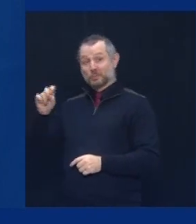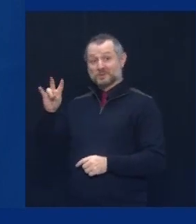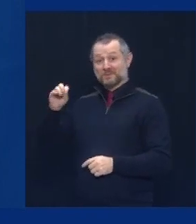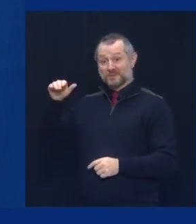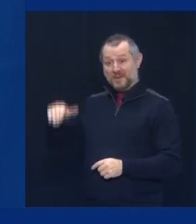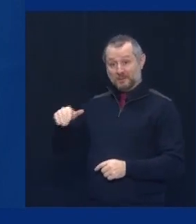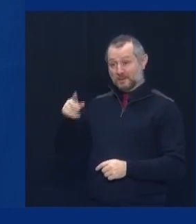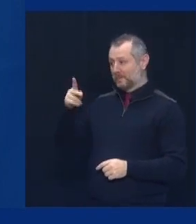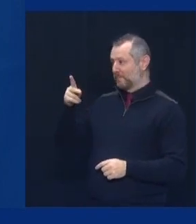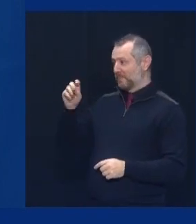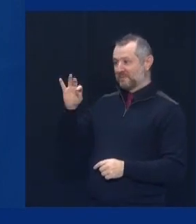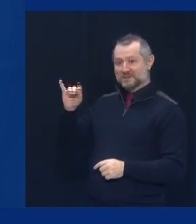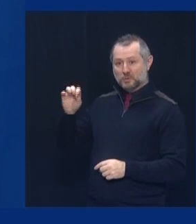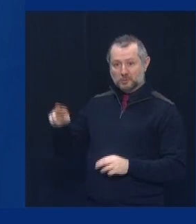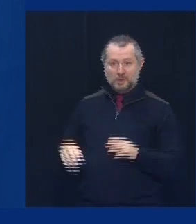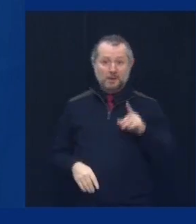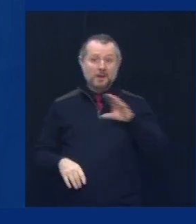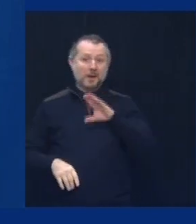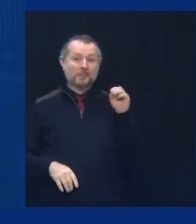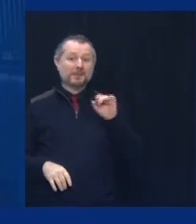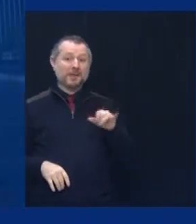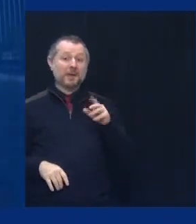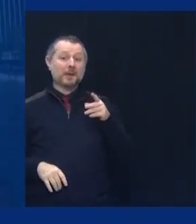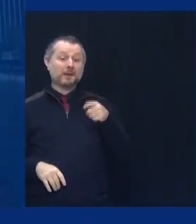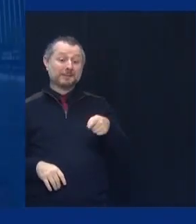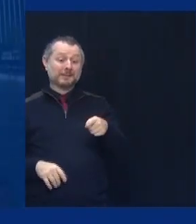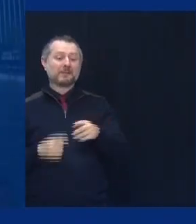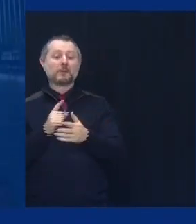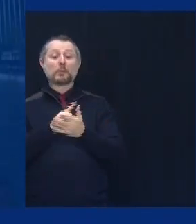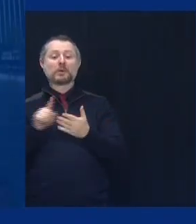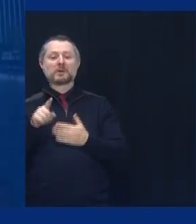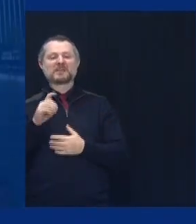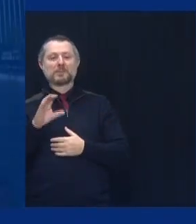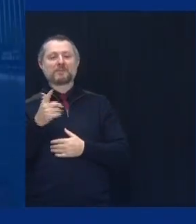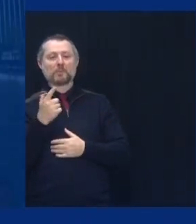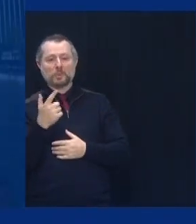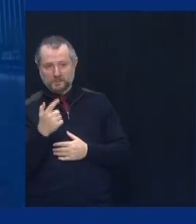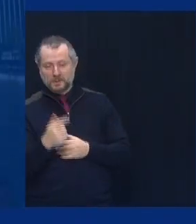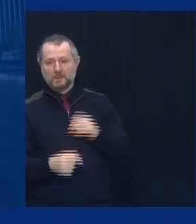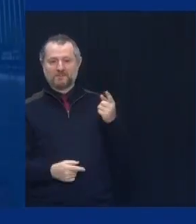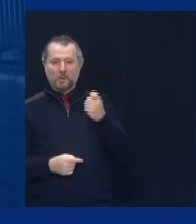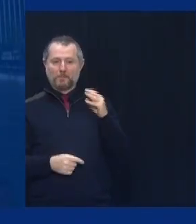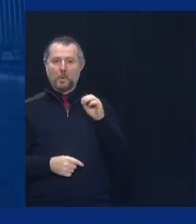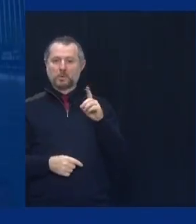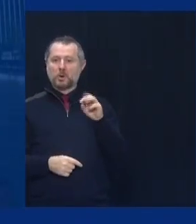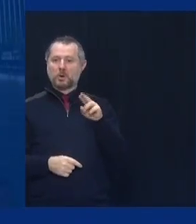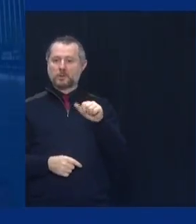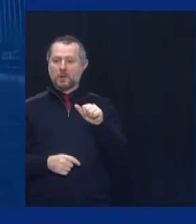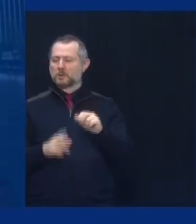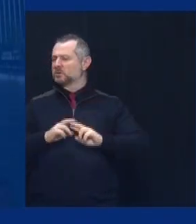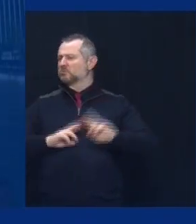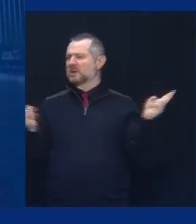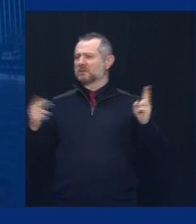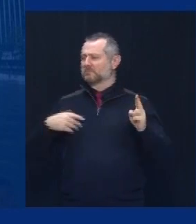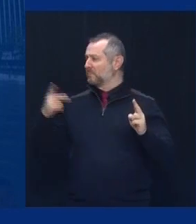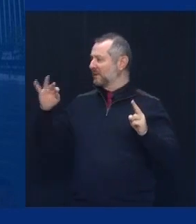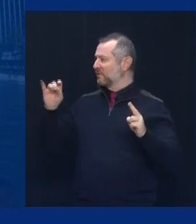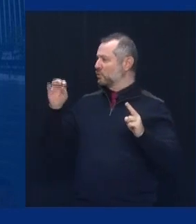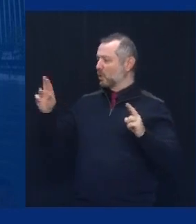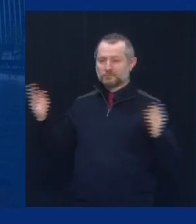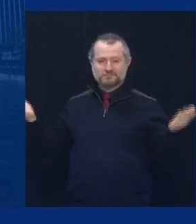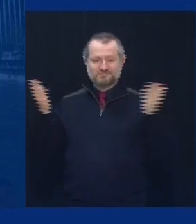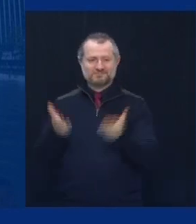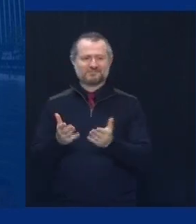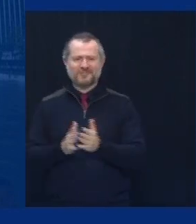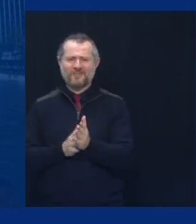December 21. So the vaccine is coming, and we're ready to administer it. Part of the vaccination